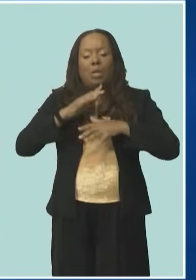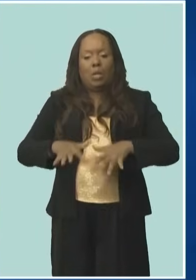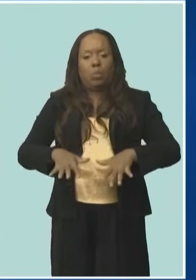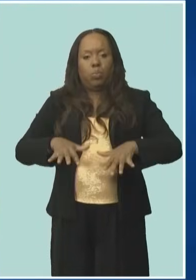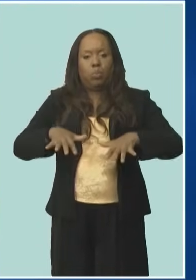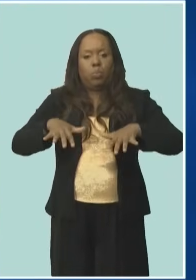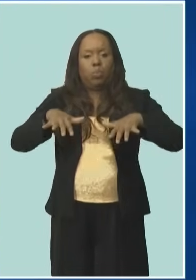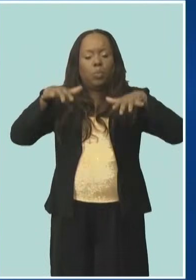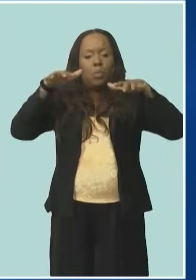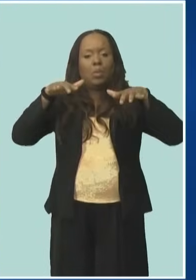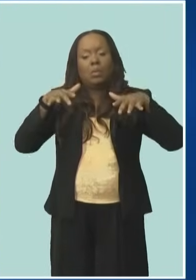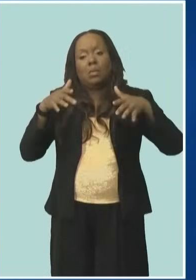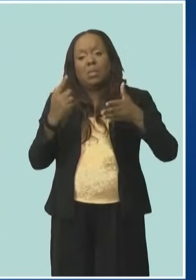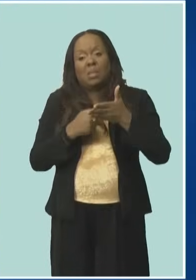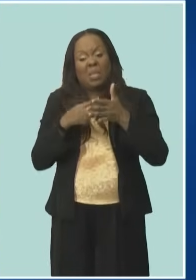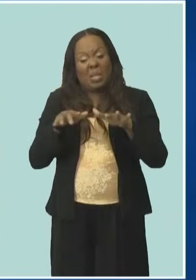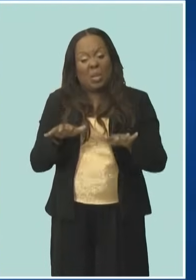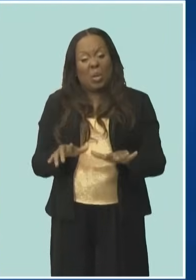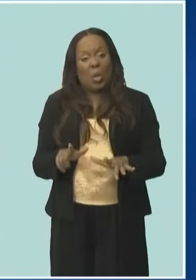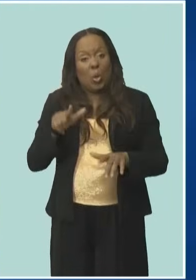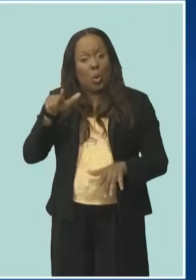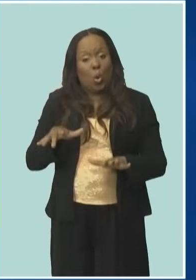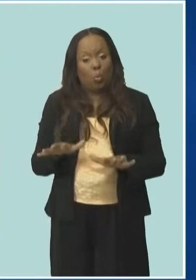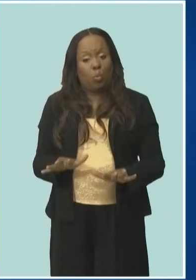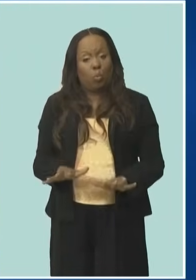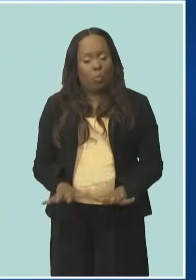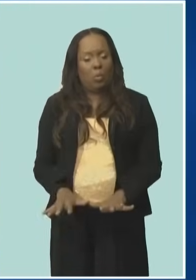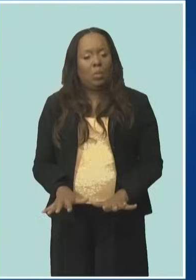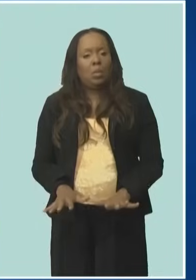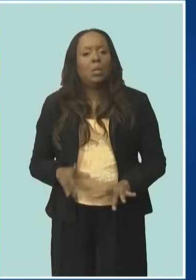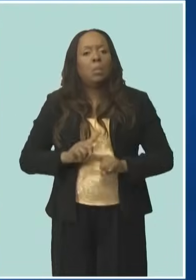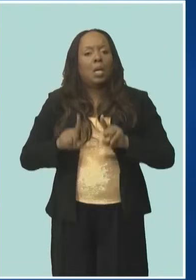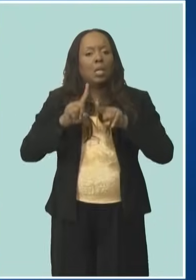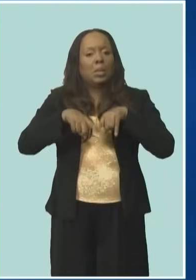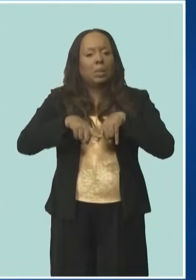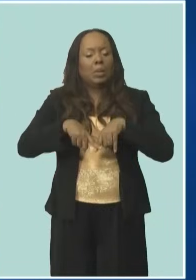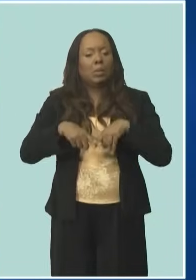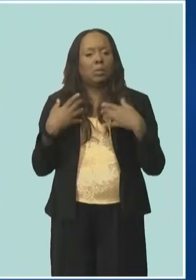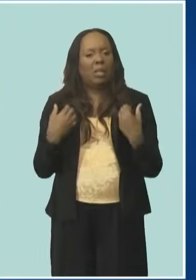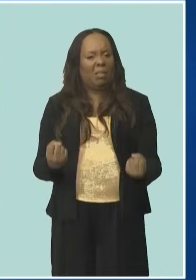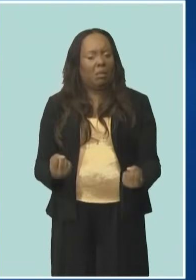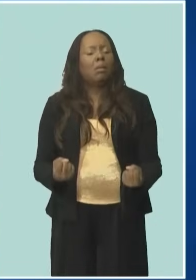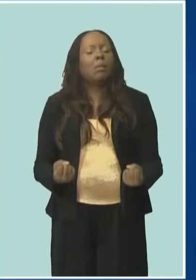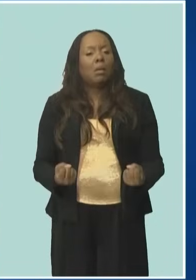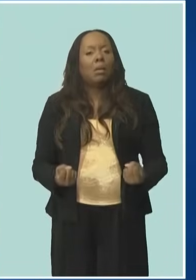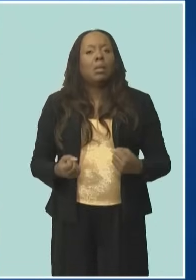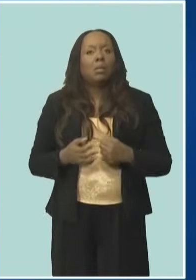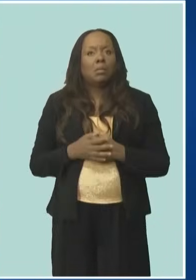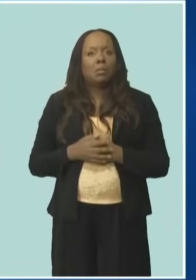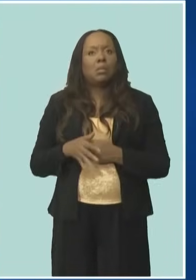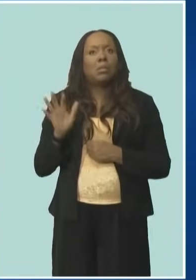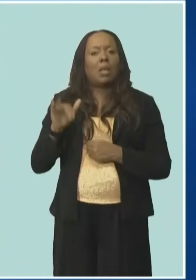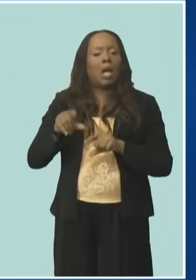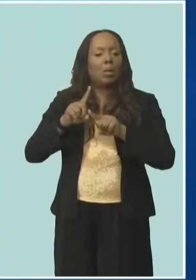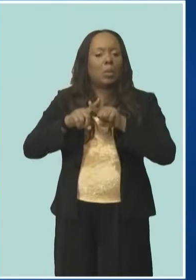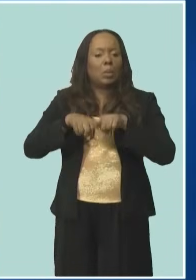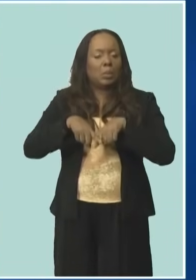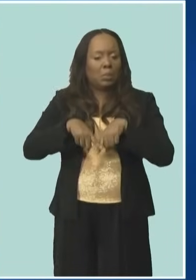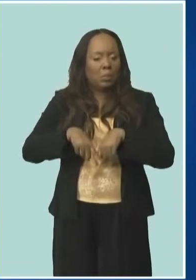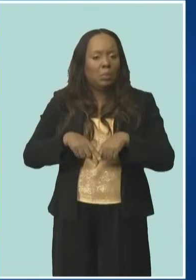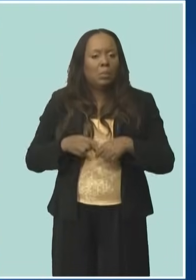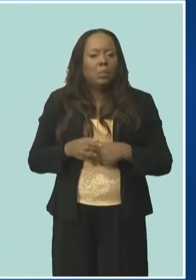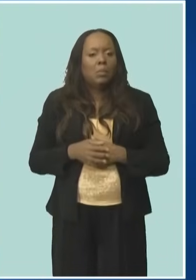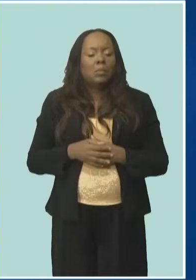tide, or not even just high tide, low tide, but the strength of the tide. So at the peak highest tide is when they will probably release